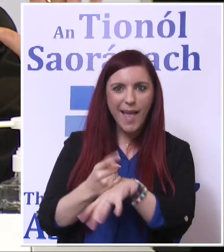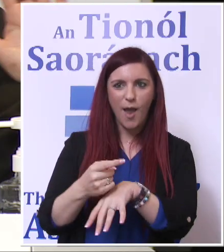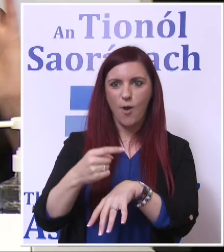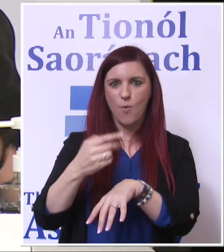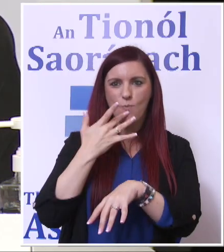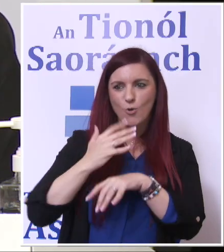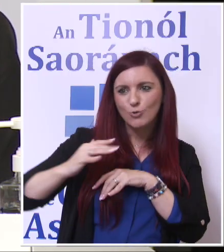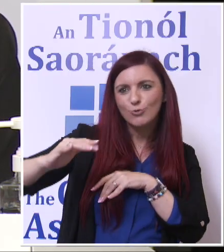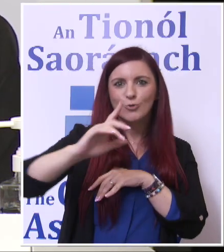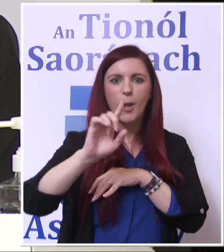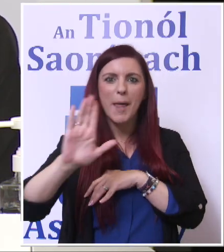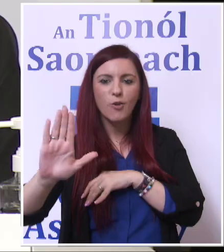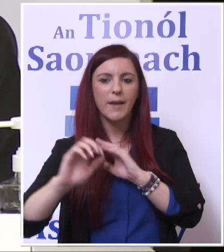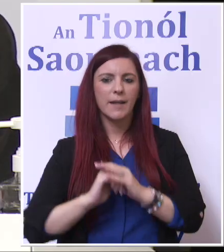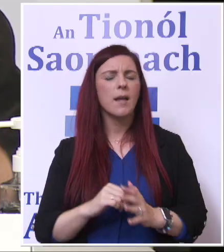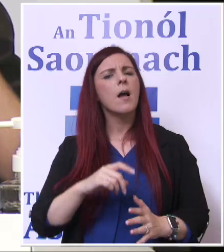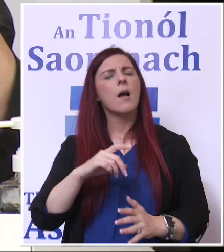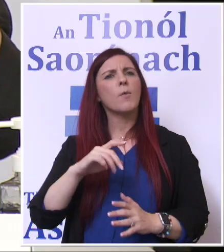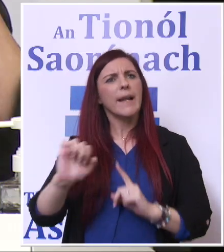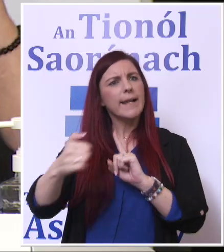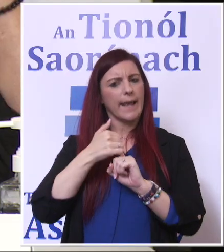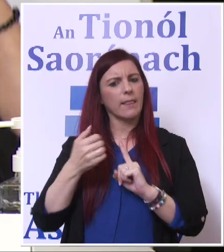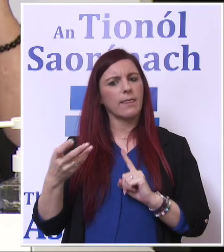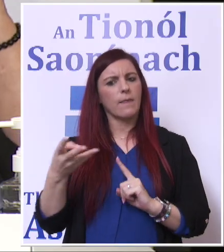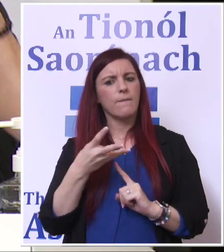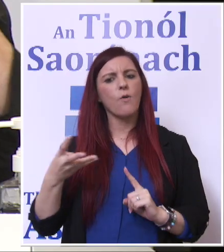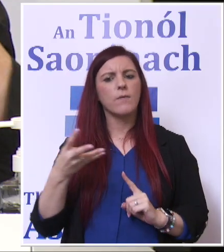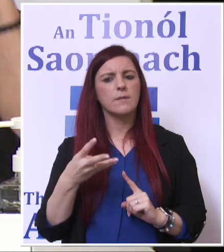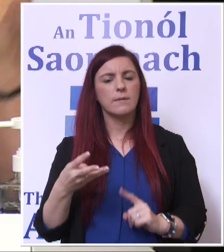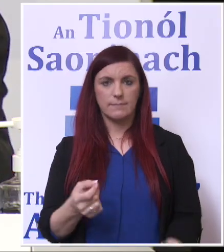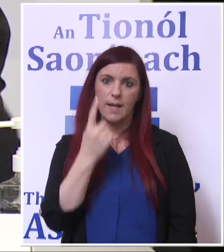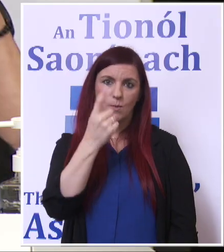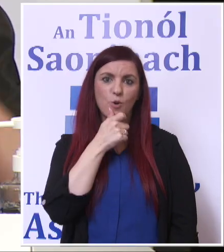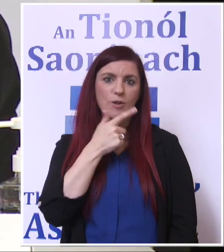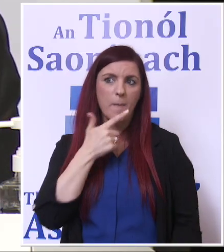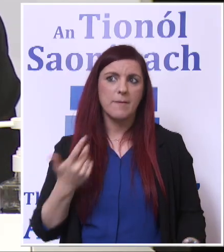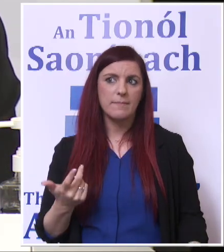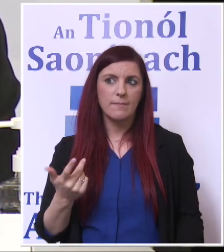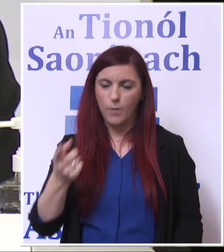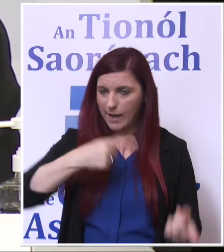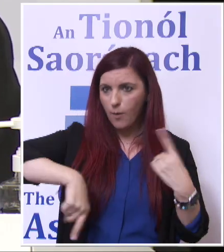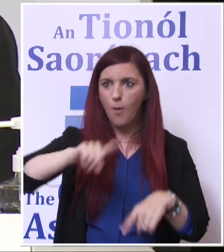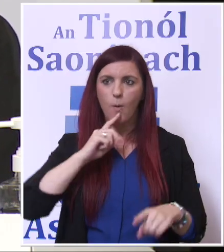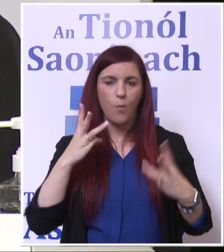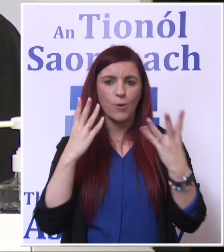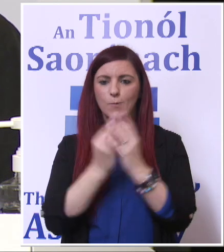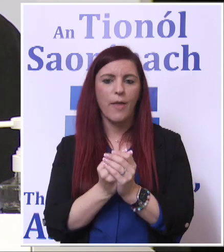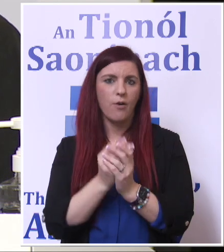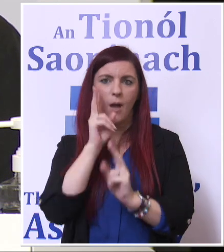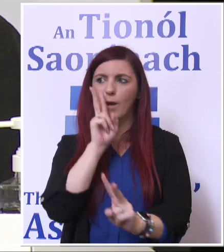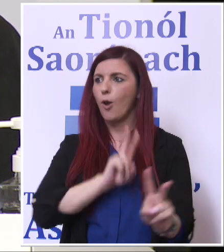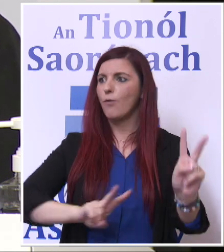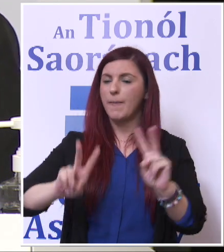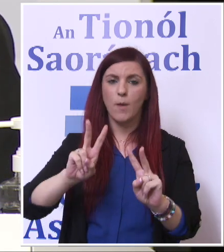Dunleary. But what it did bring home was there's really one Dublin, you know, where we can all just look at. And that was